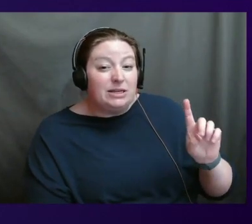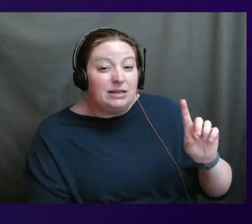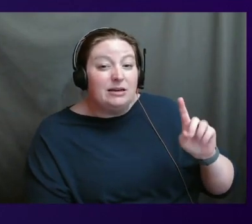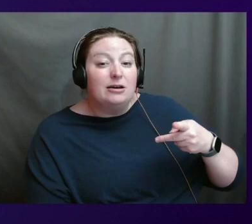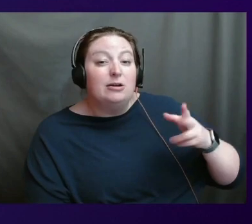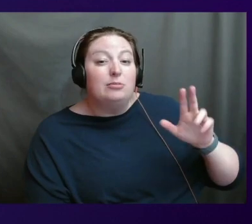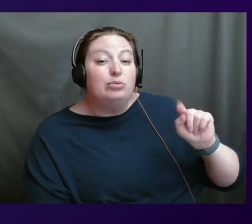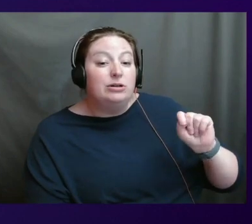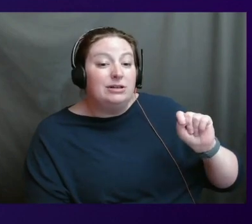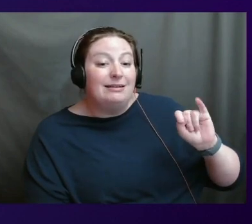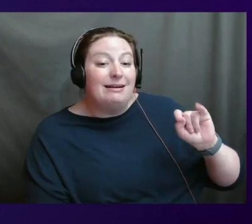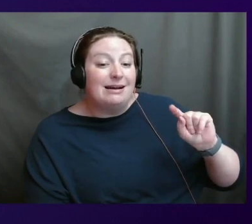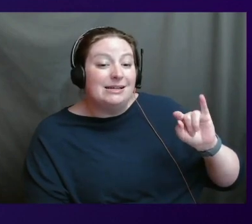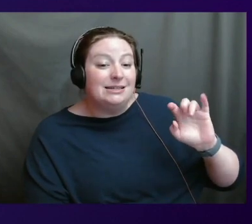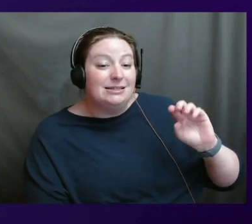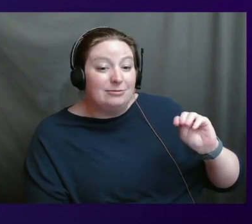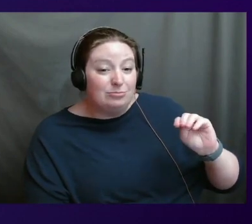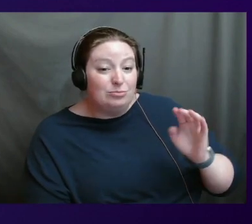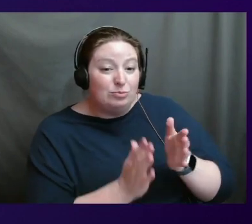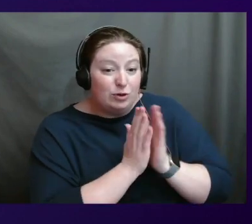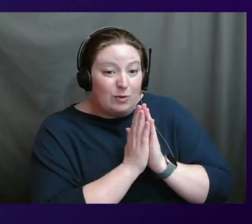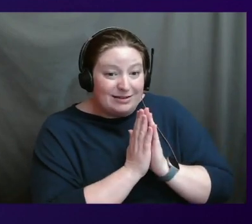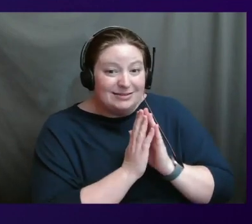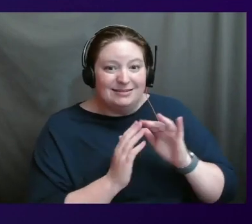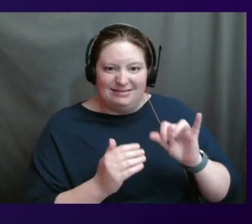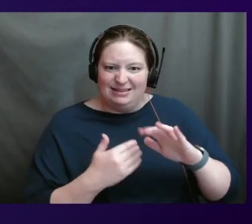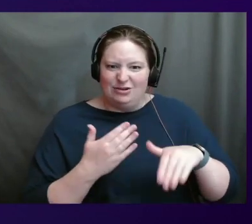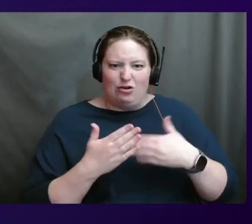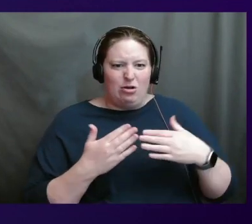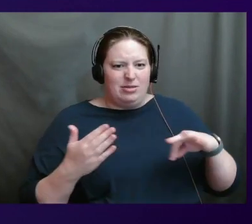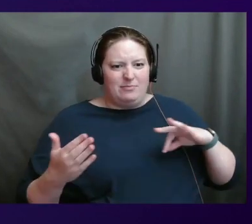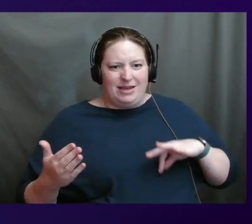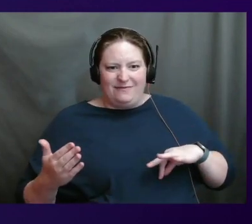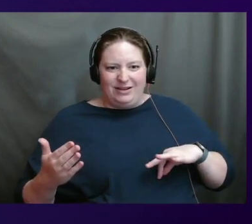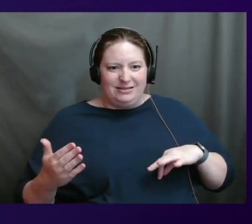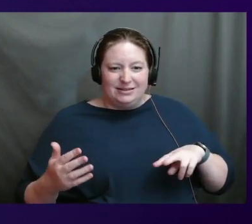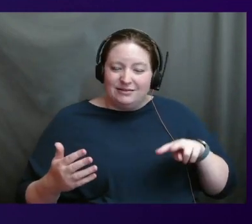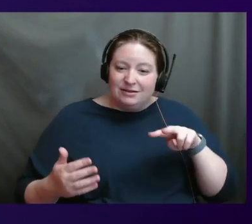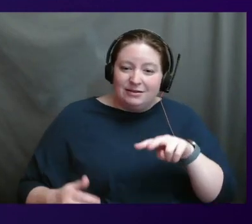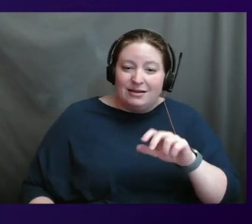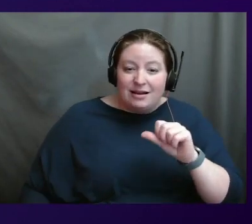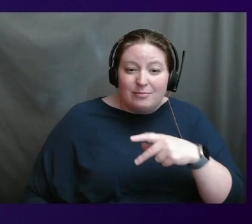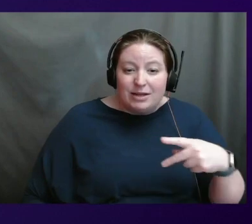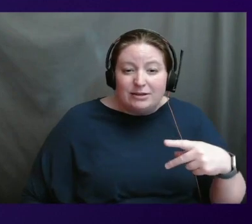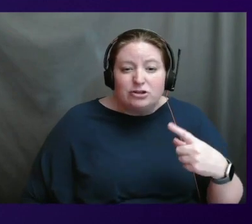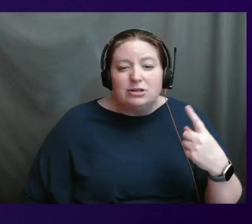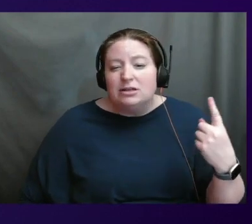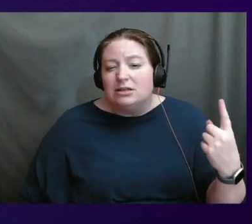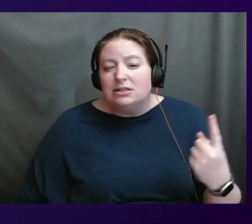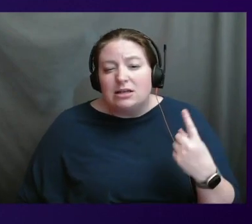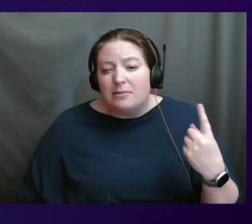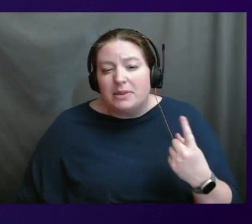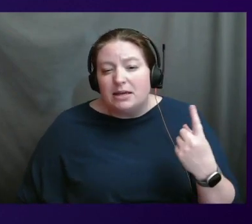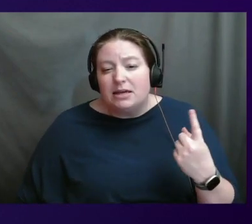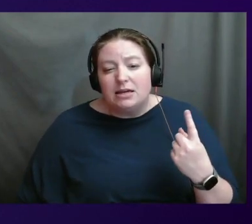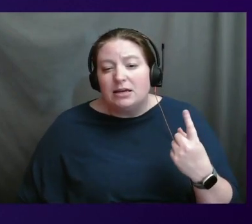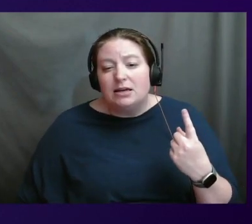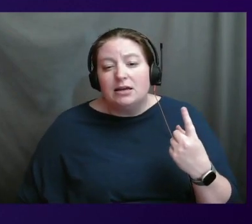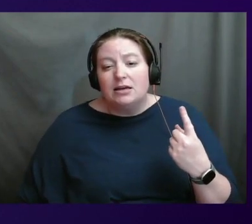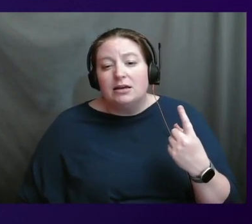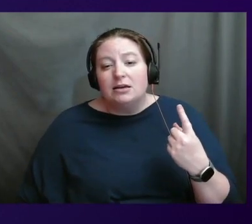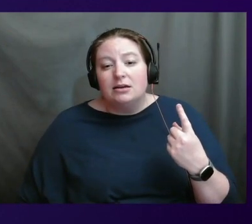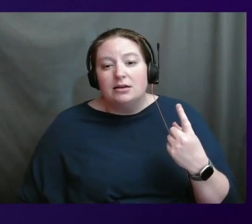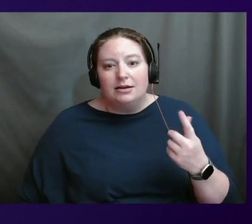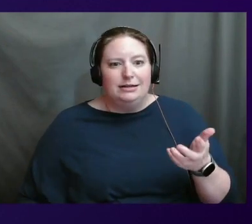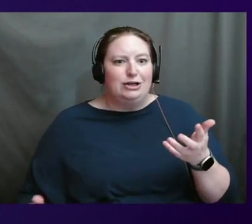what's giving me sort of all of the benefits here. If I come into my application and I say like something of type string, you see it's already sort